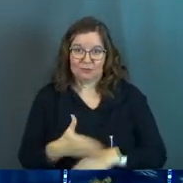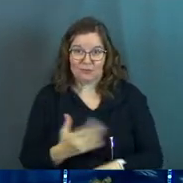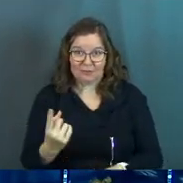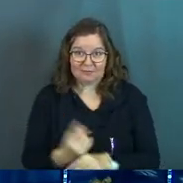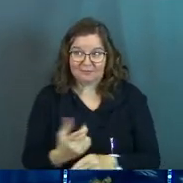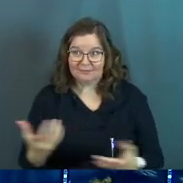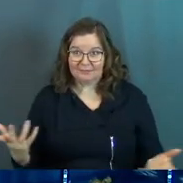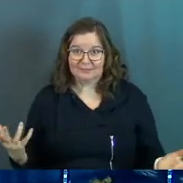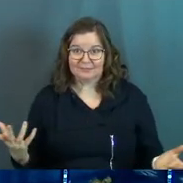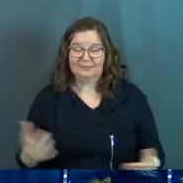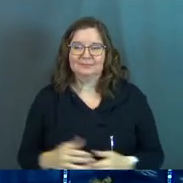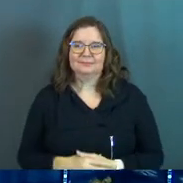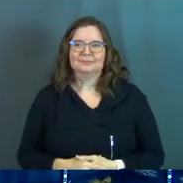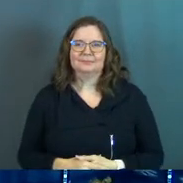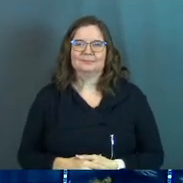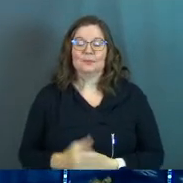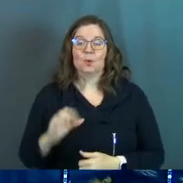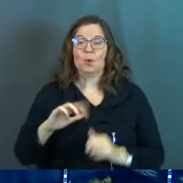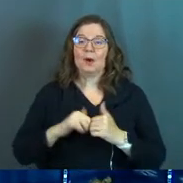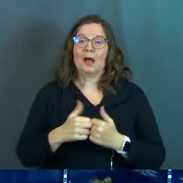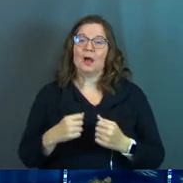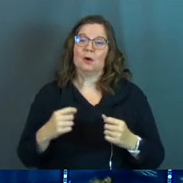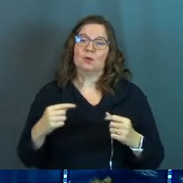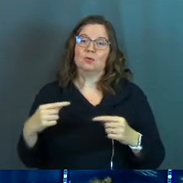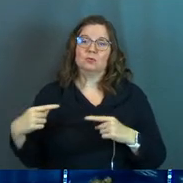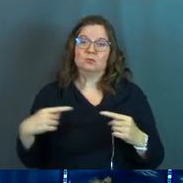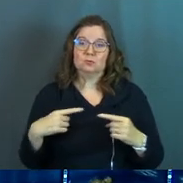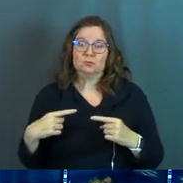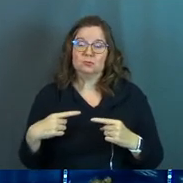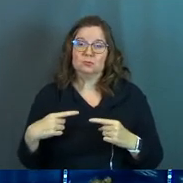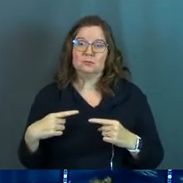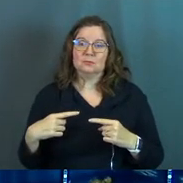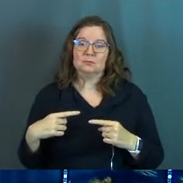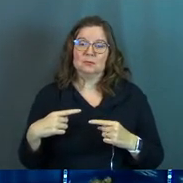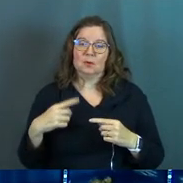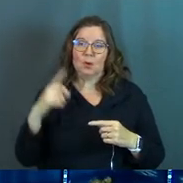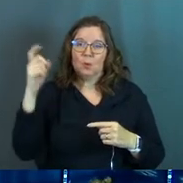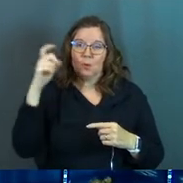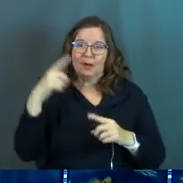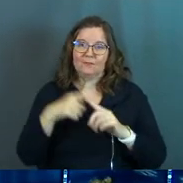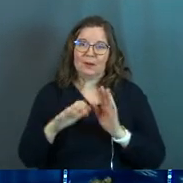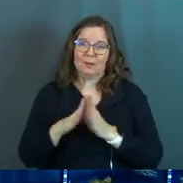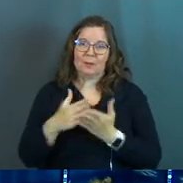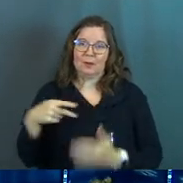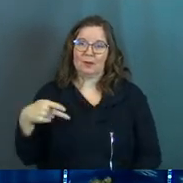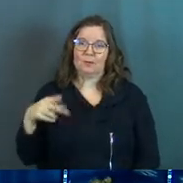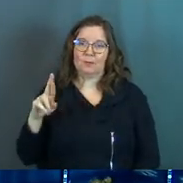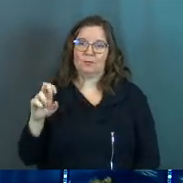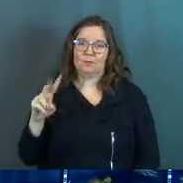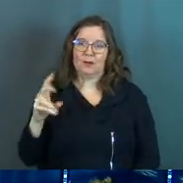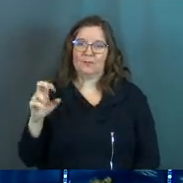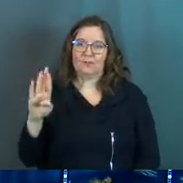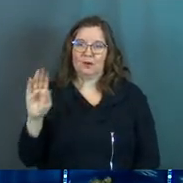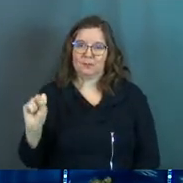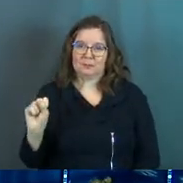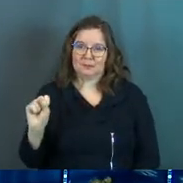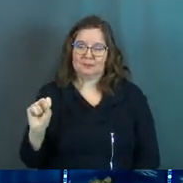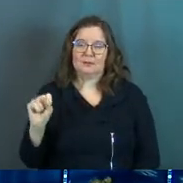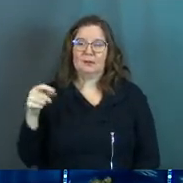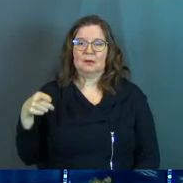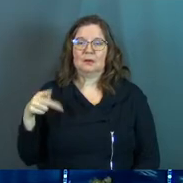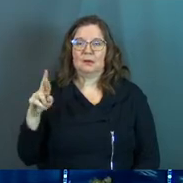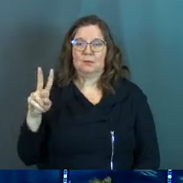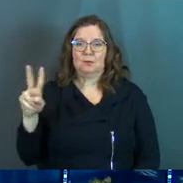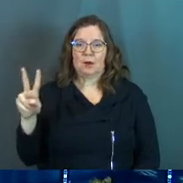Amen? Or how to fight wisely out of the book of Proverbs. So we're going to go right to